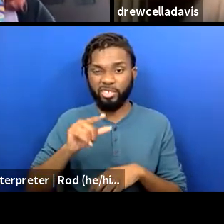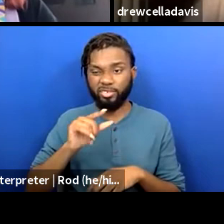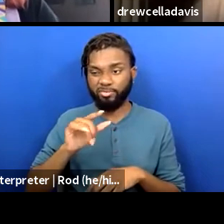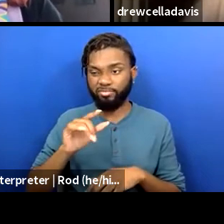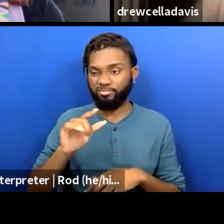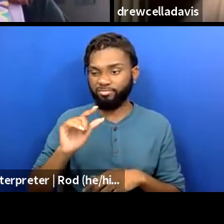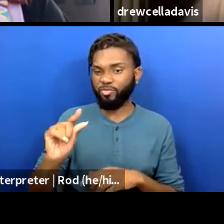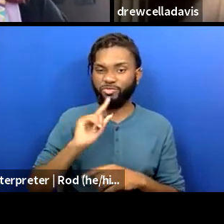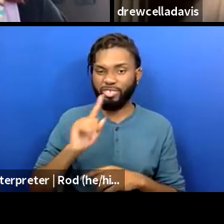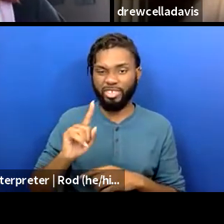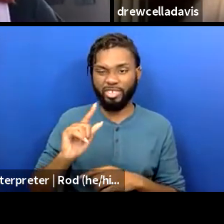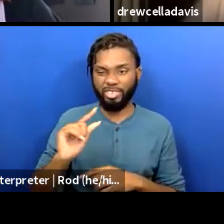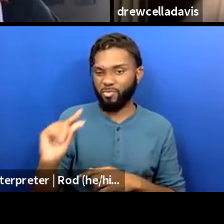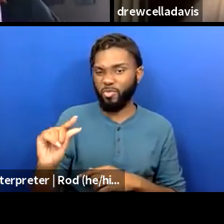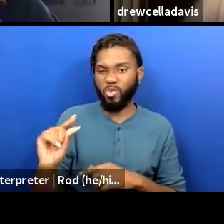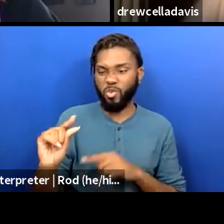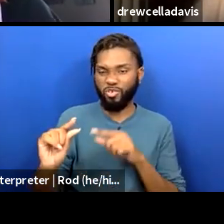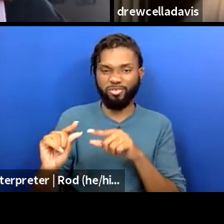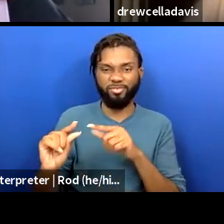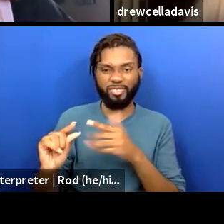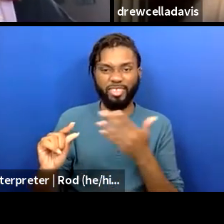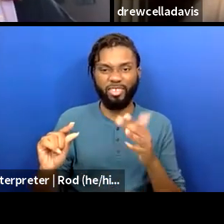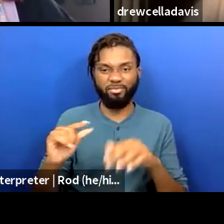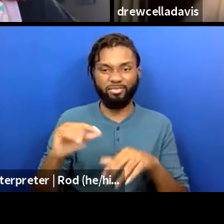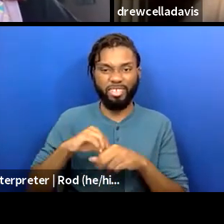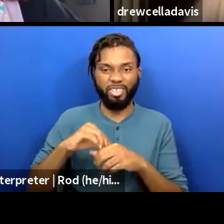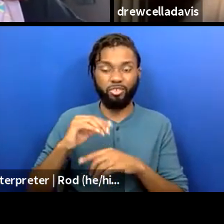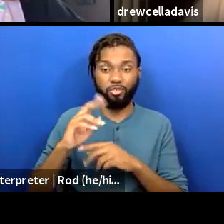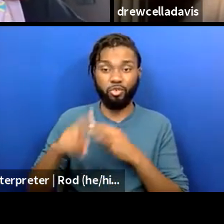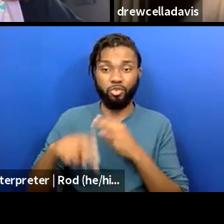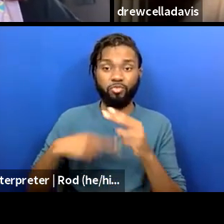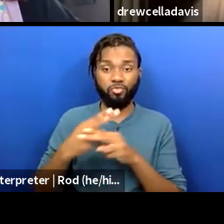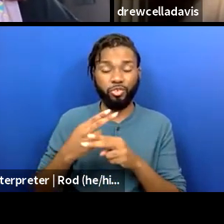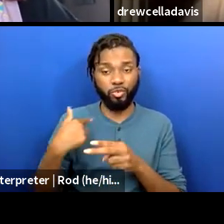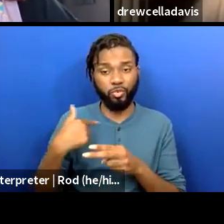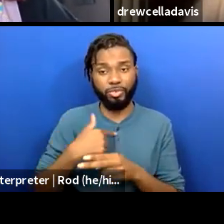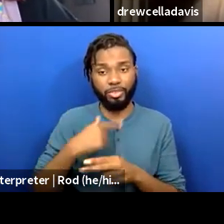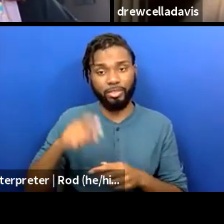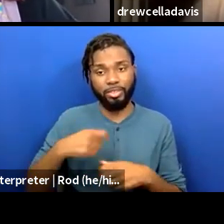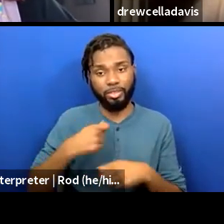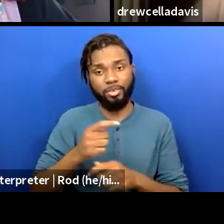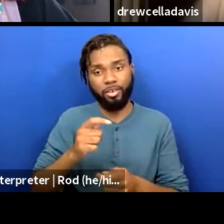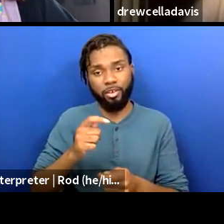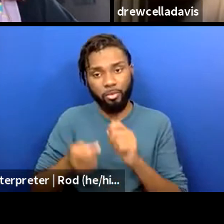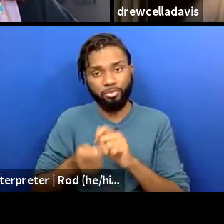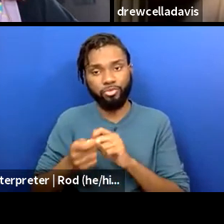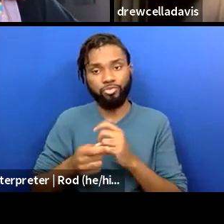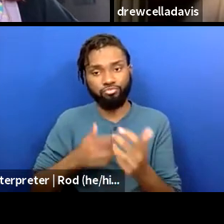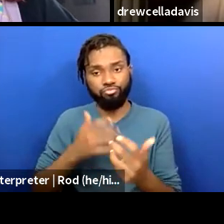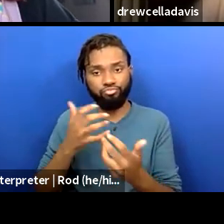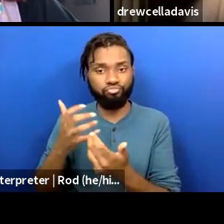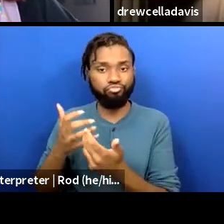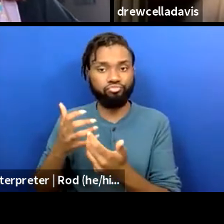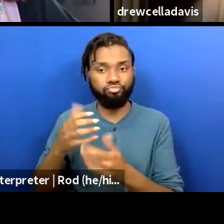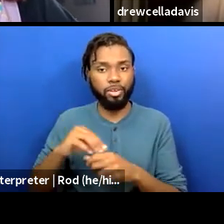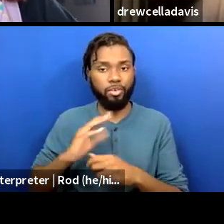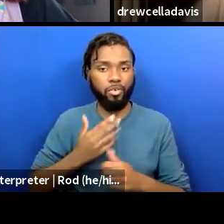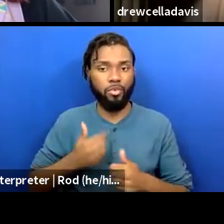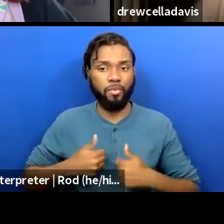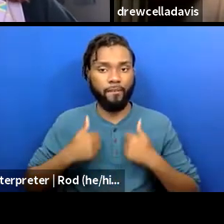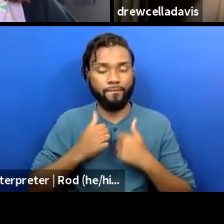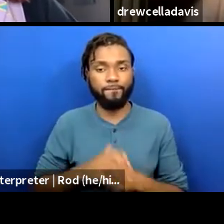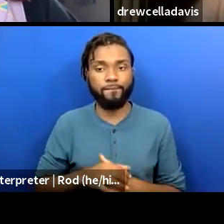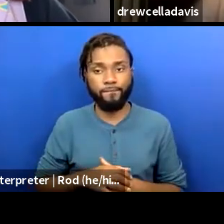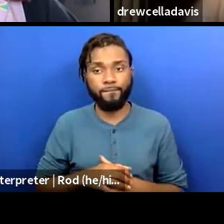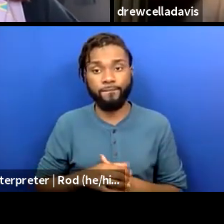universe, we do need to make accommodation and changes in our lives. And I don't